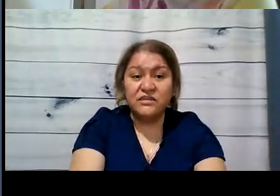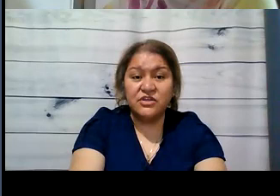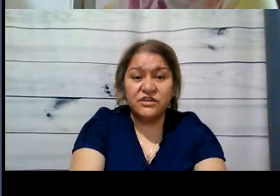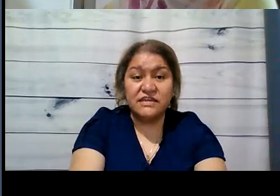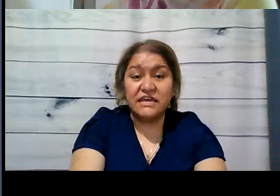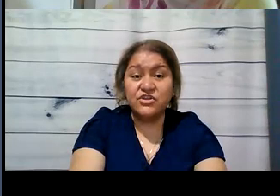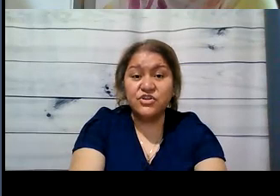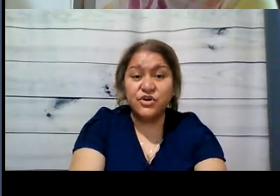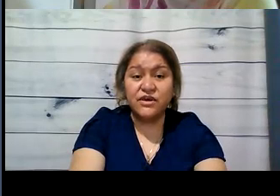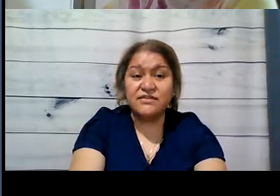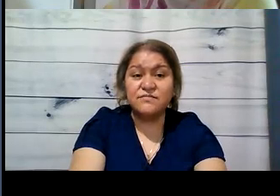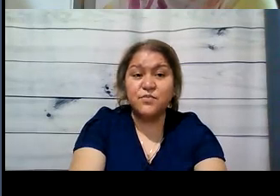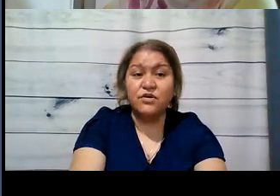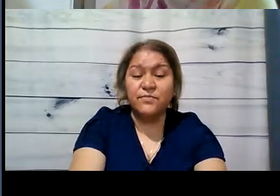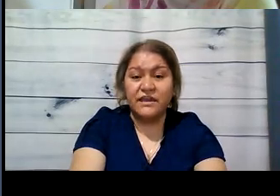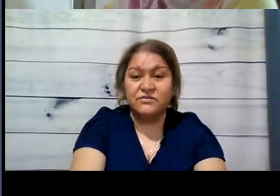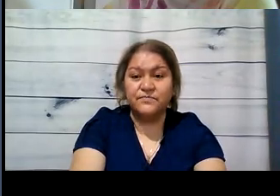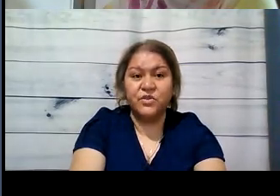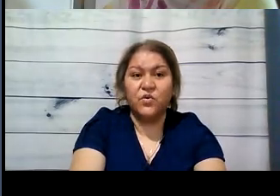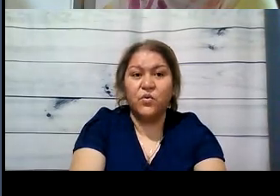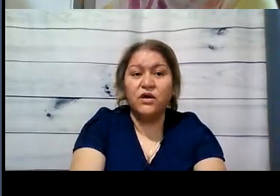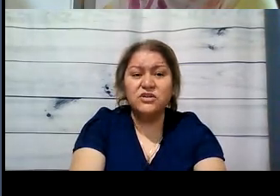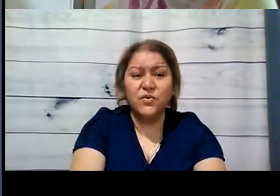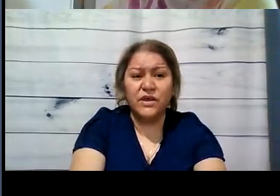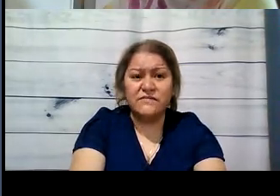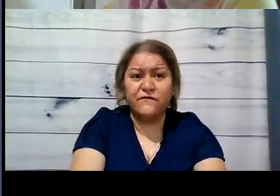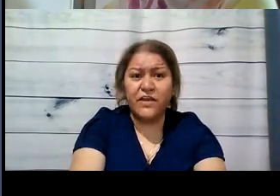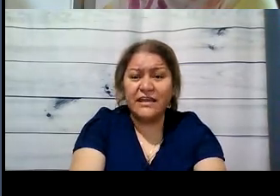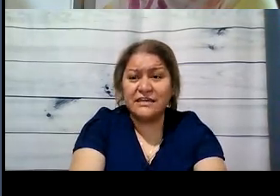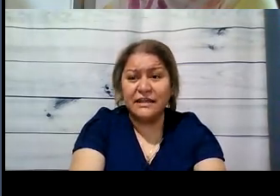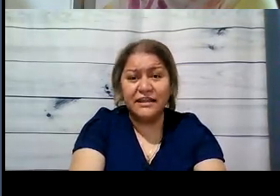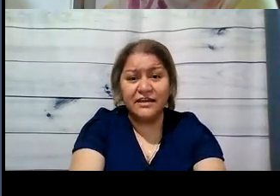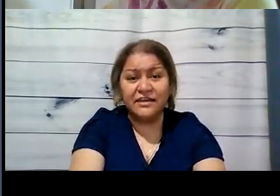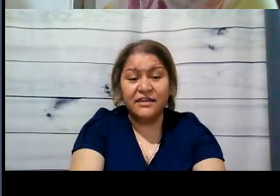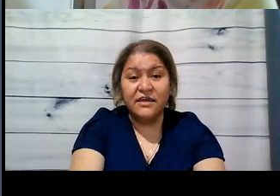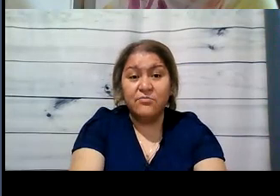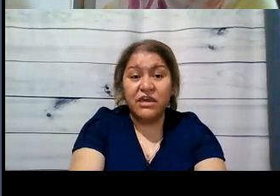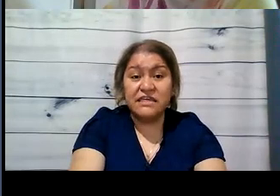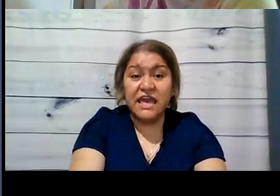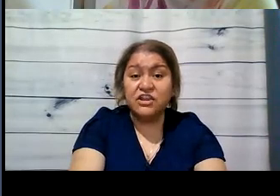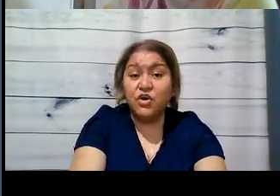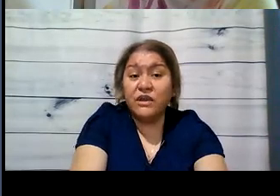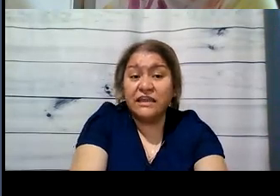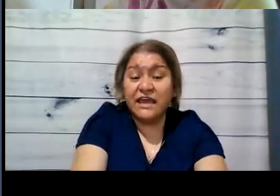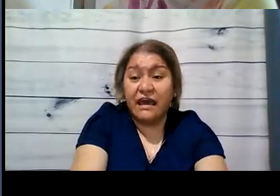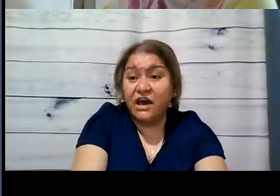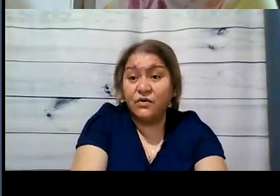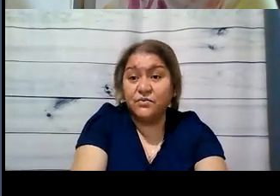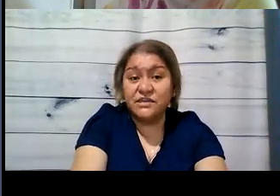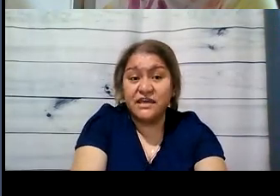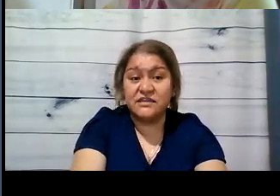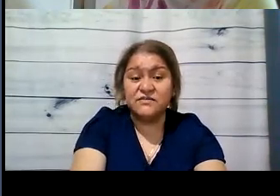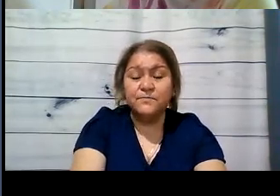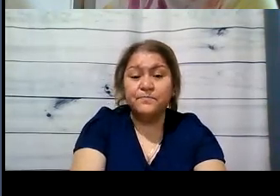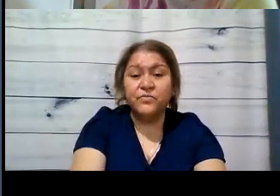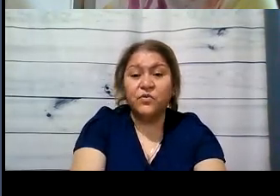Duke and Duchess each took a small bite. Walter was afraid to look because he had no idea how it